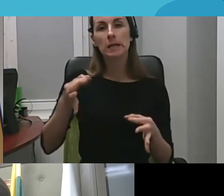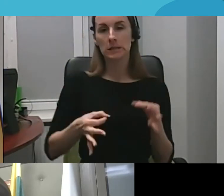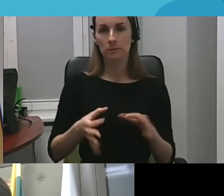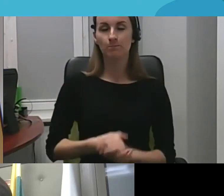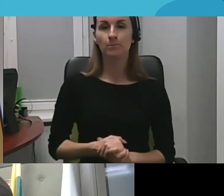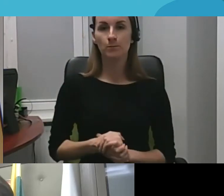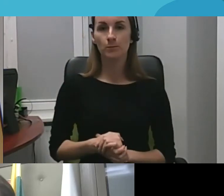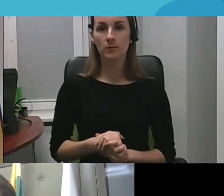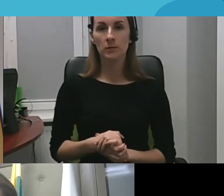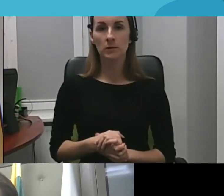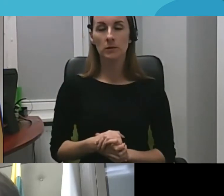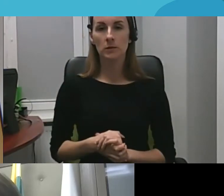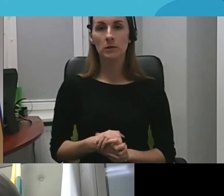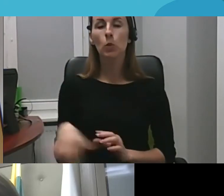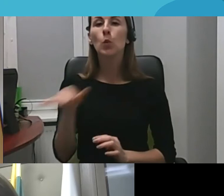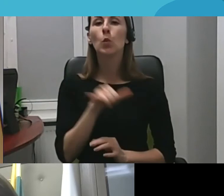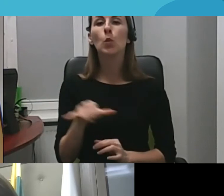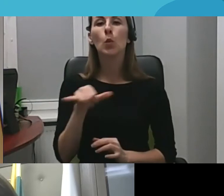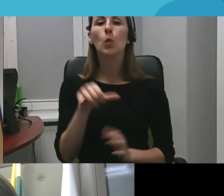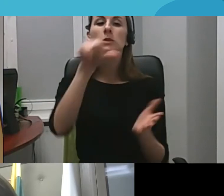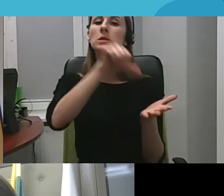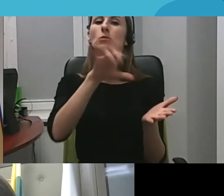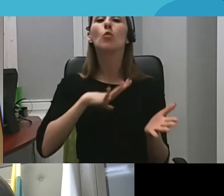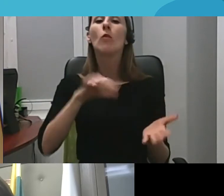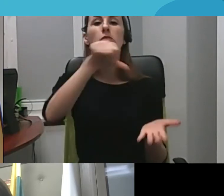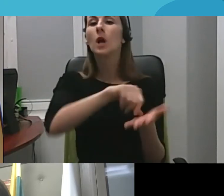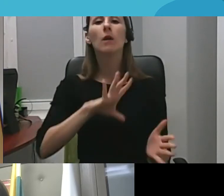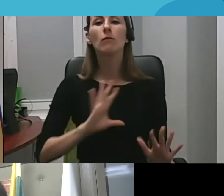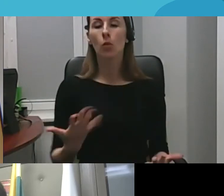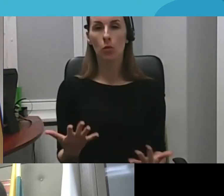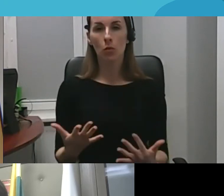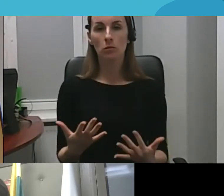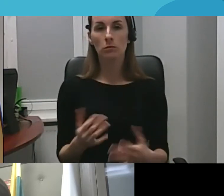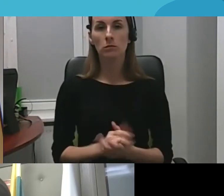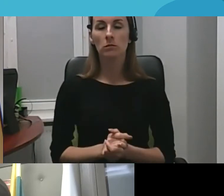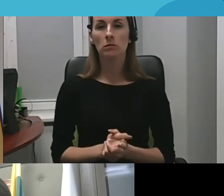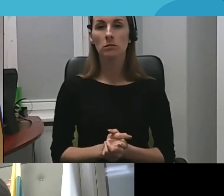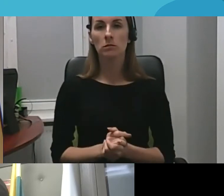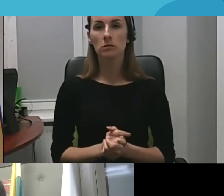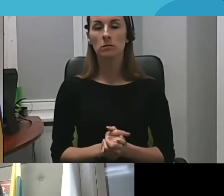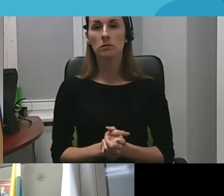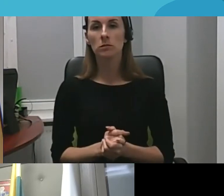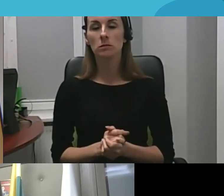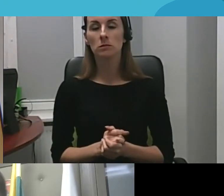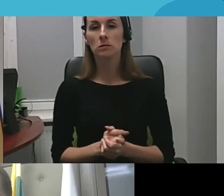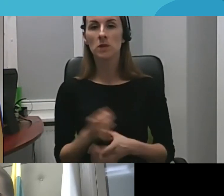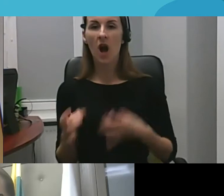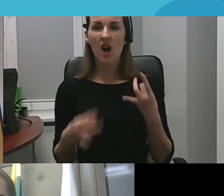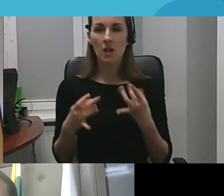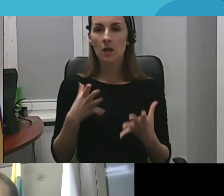took part in the commission of the crime of aggression by justifying aggression or annexation of